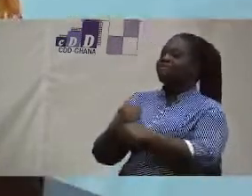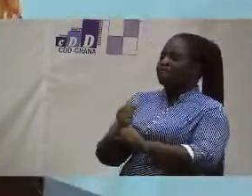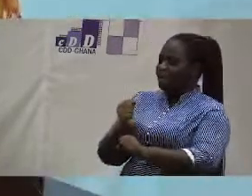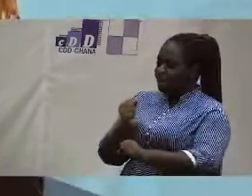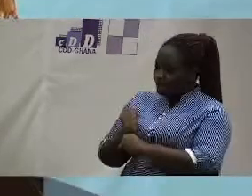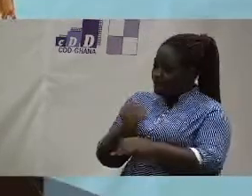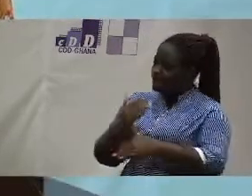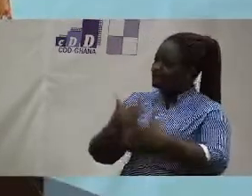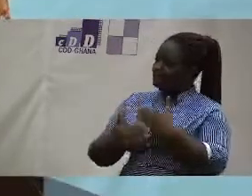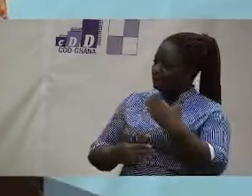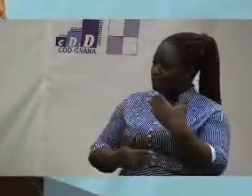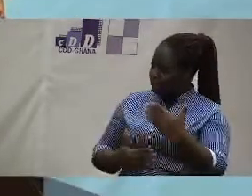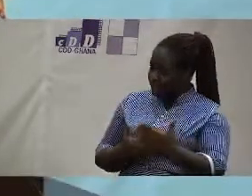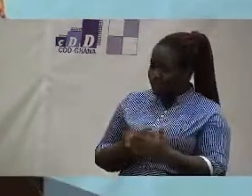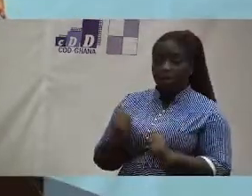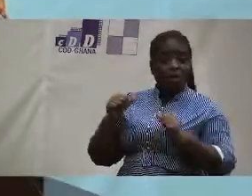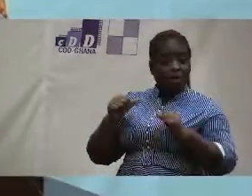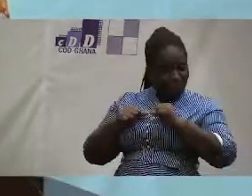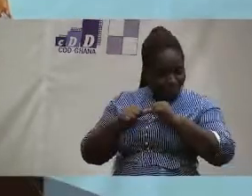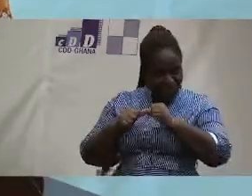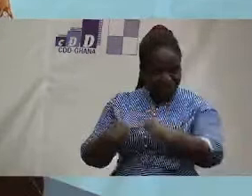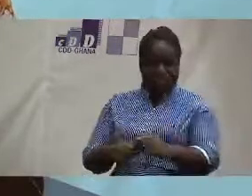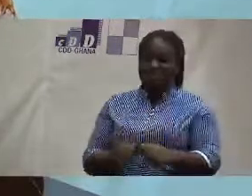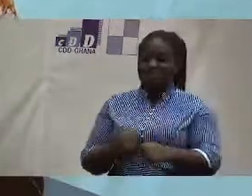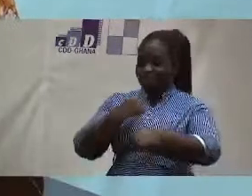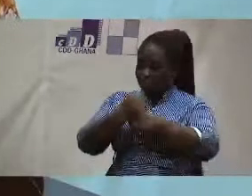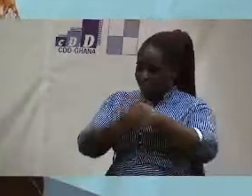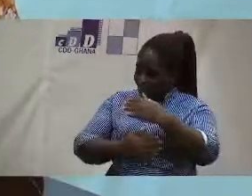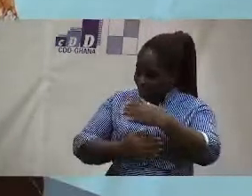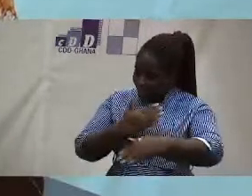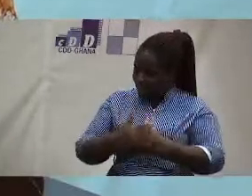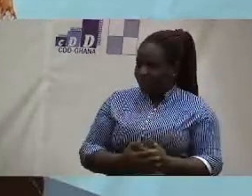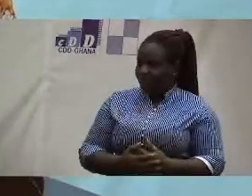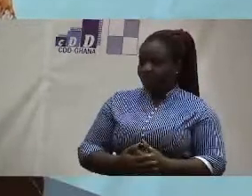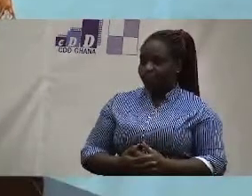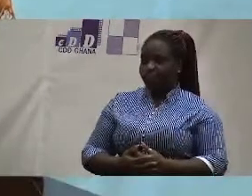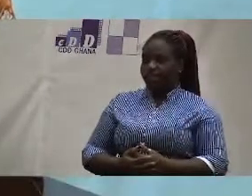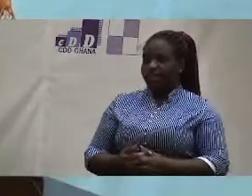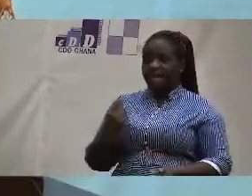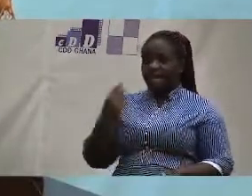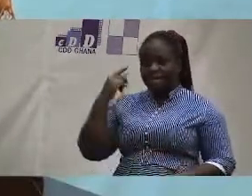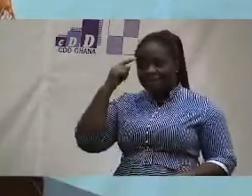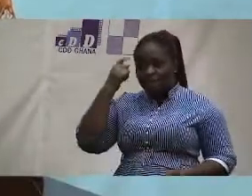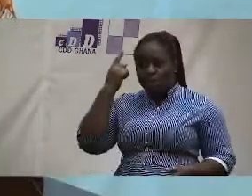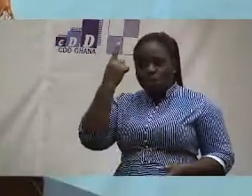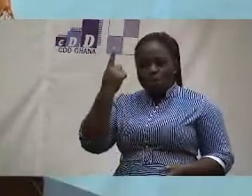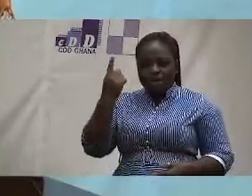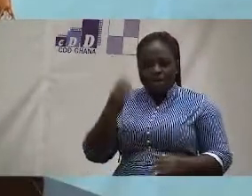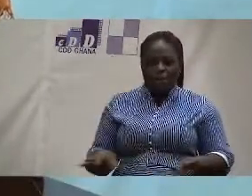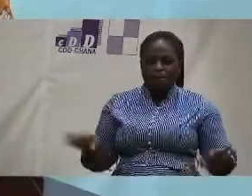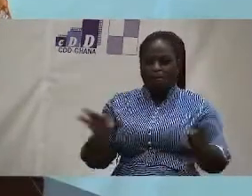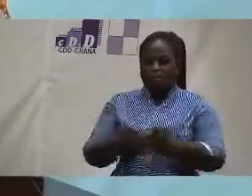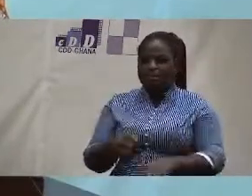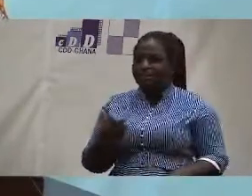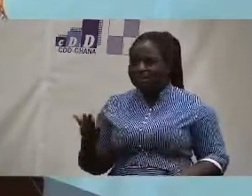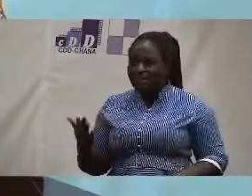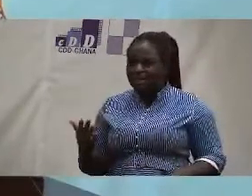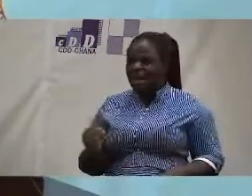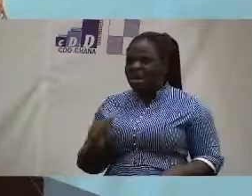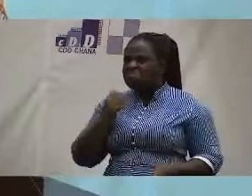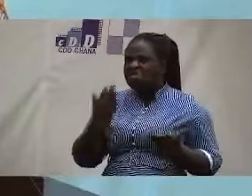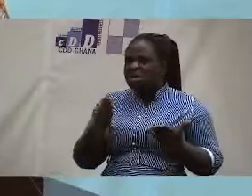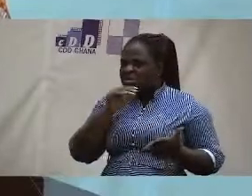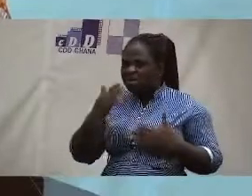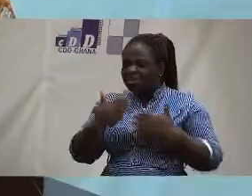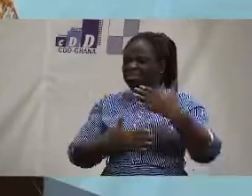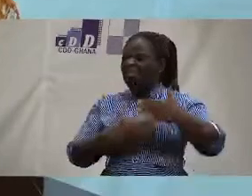progress, and we would continue to make progress. And I think one important factor that might not look so